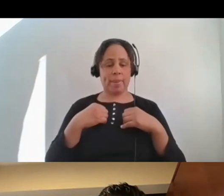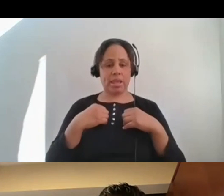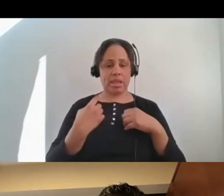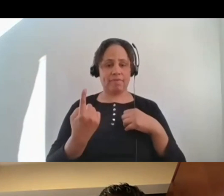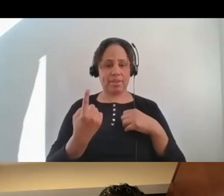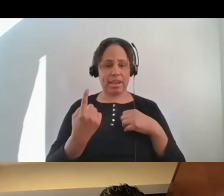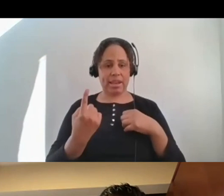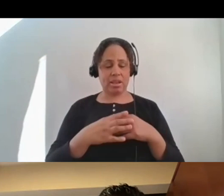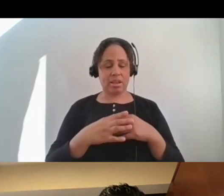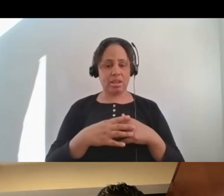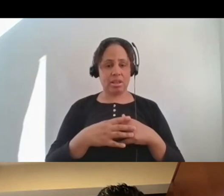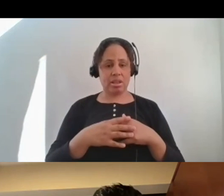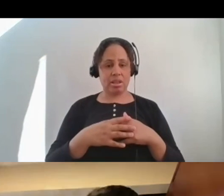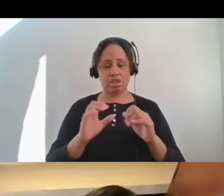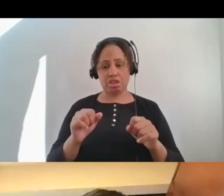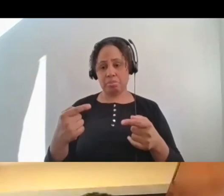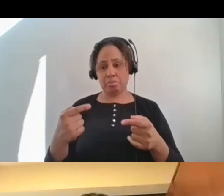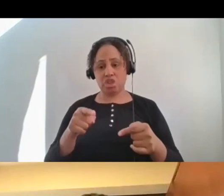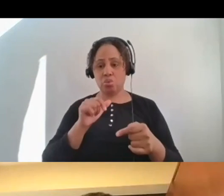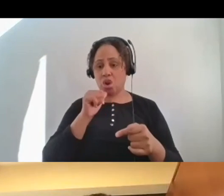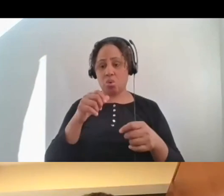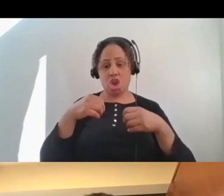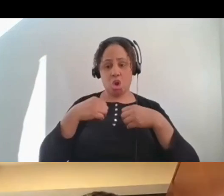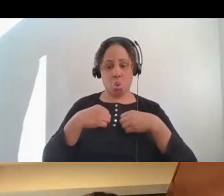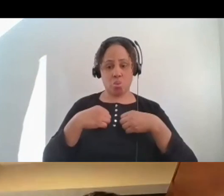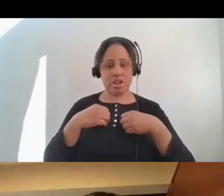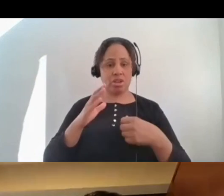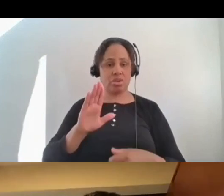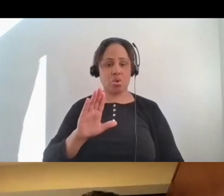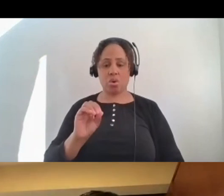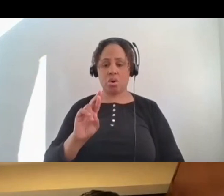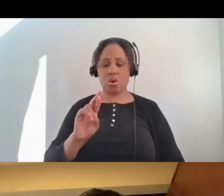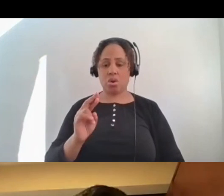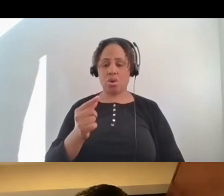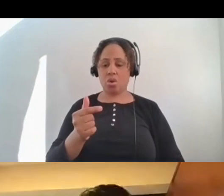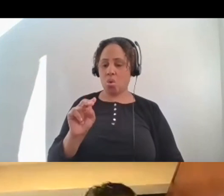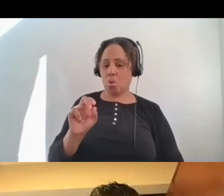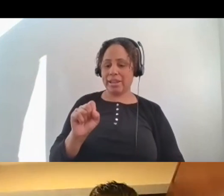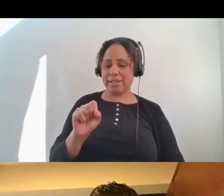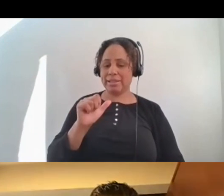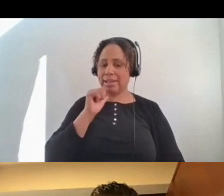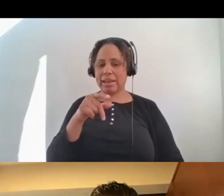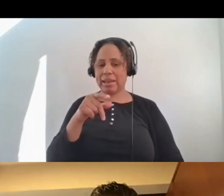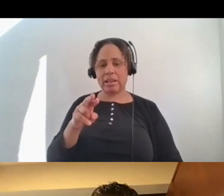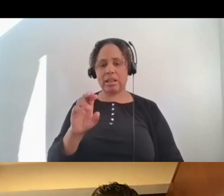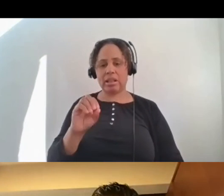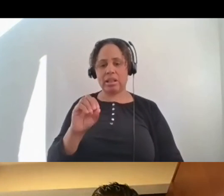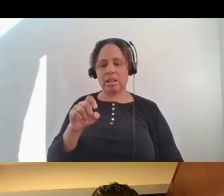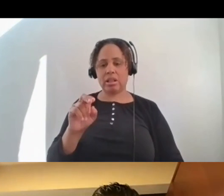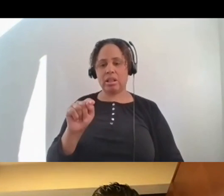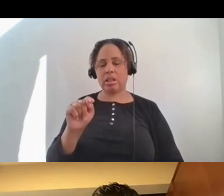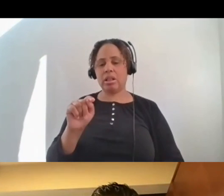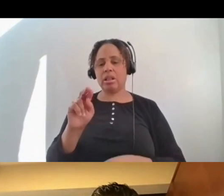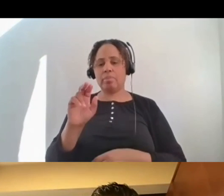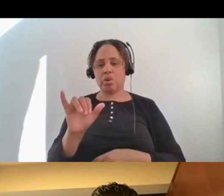It can be disputed that you do not own your organs. It's not property. It's something